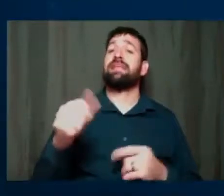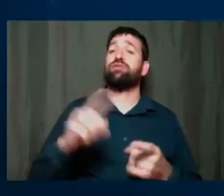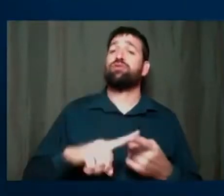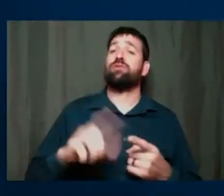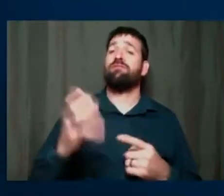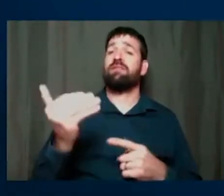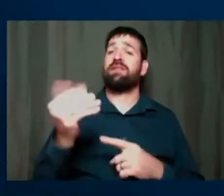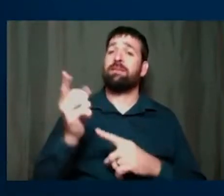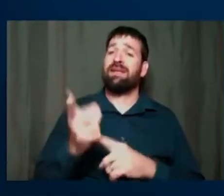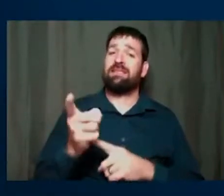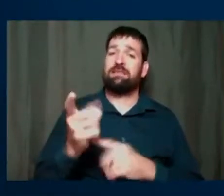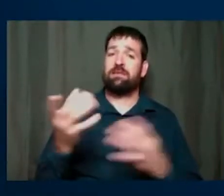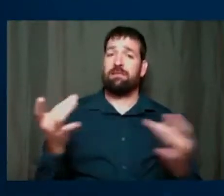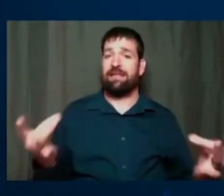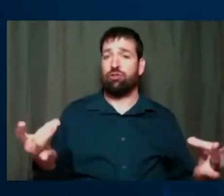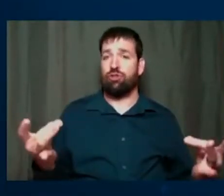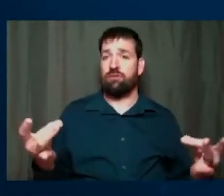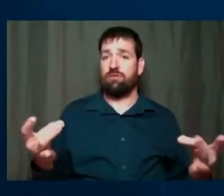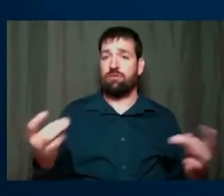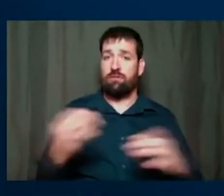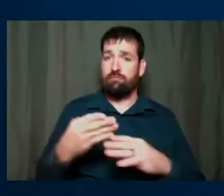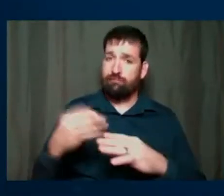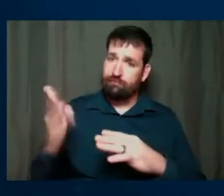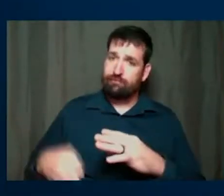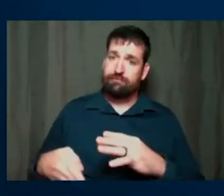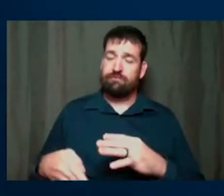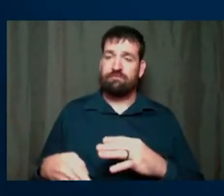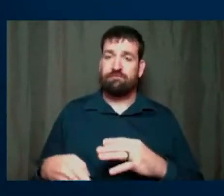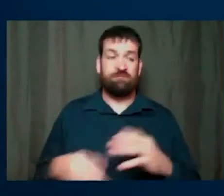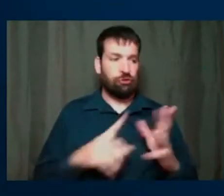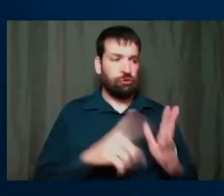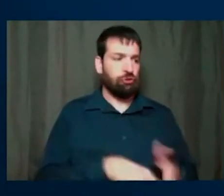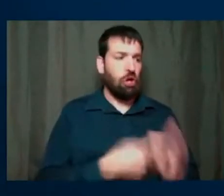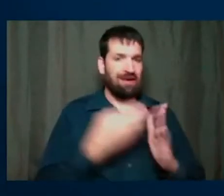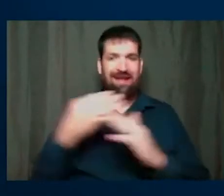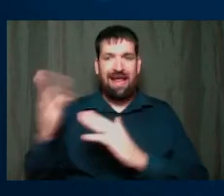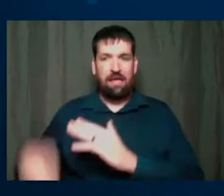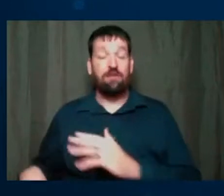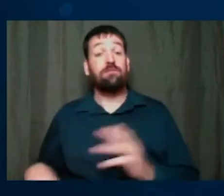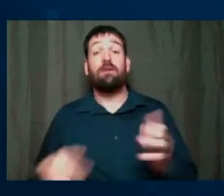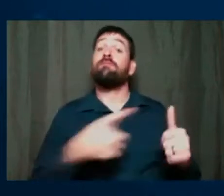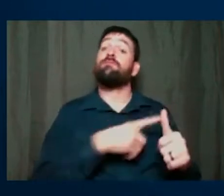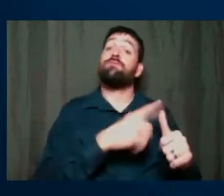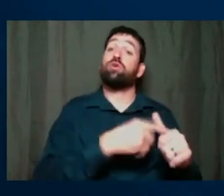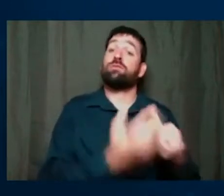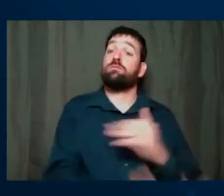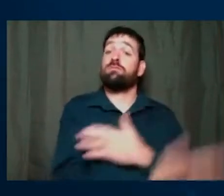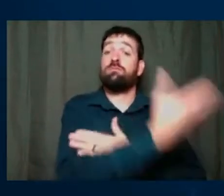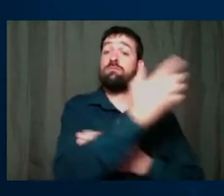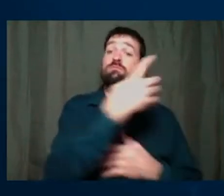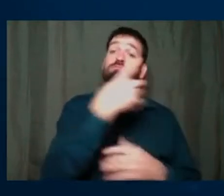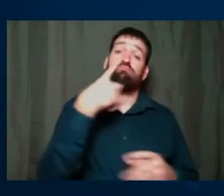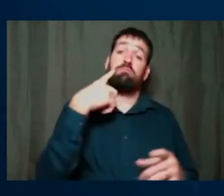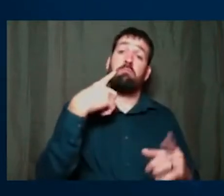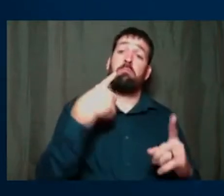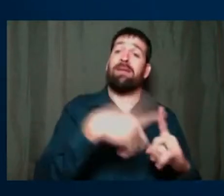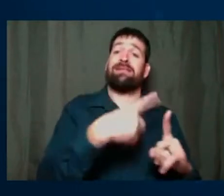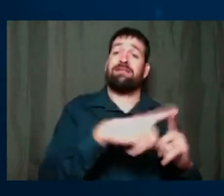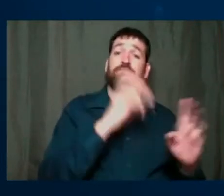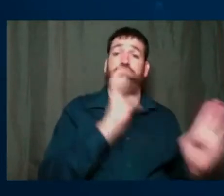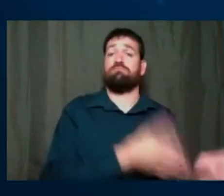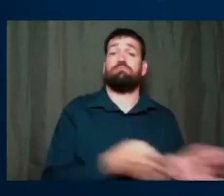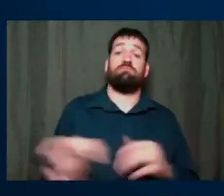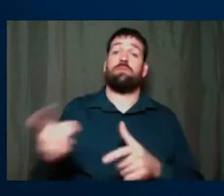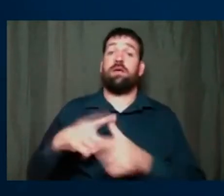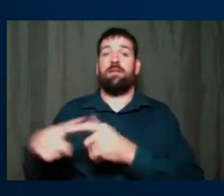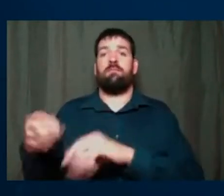of bookend the day with positivity. Exactly. So you're starting the morning by setting that positive intention. At the end of the day, when you're lying down to go to bed, this